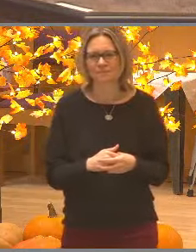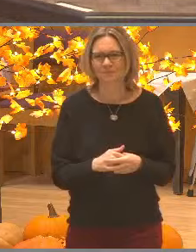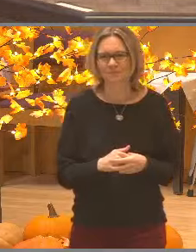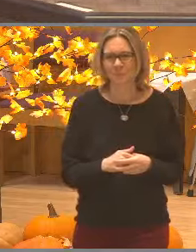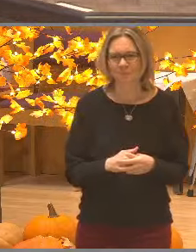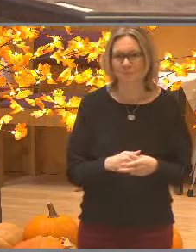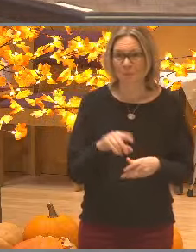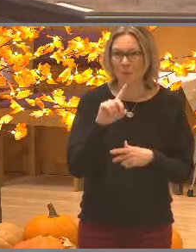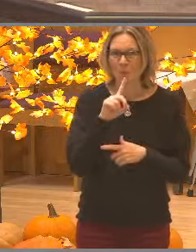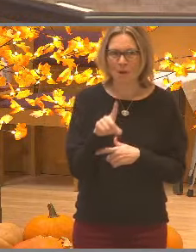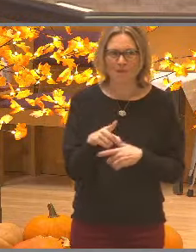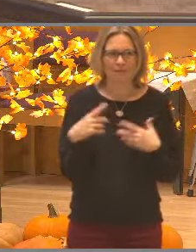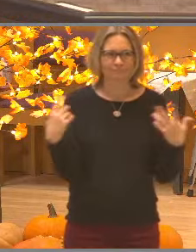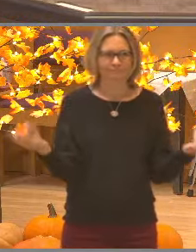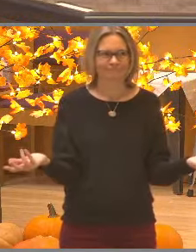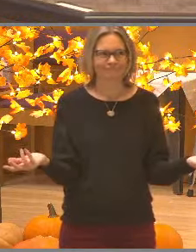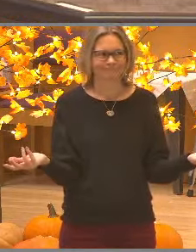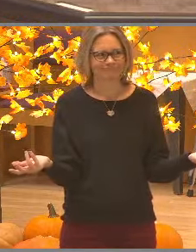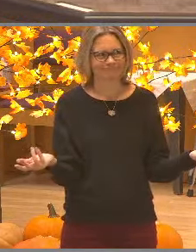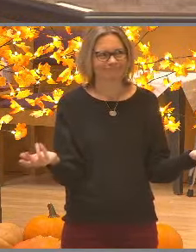Really, I don't know what to say now.